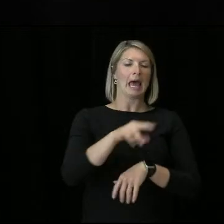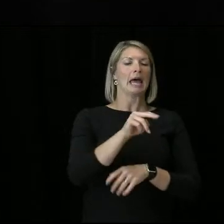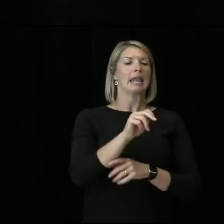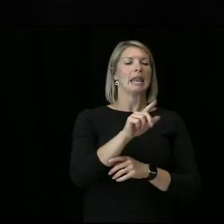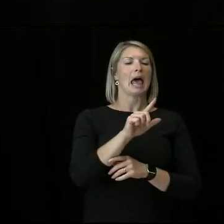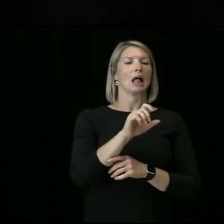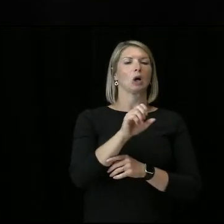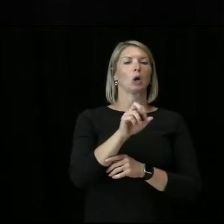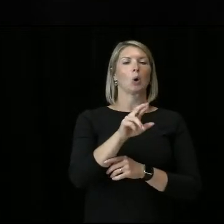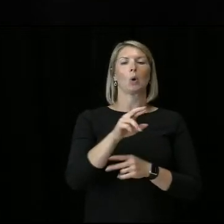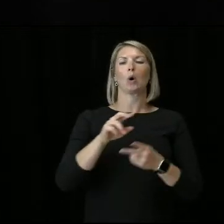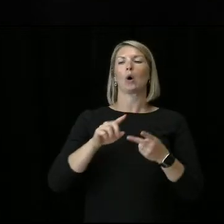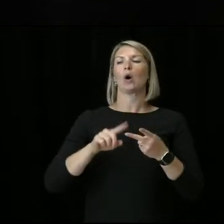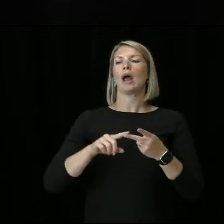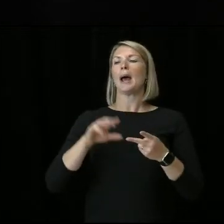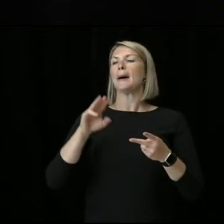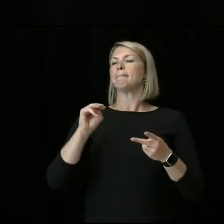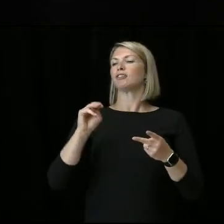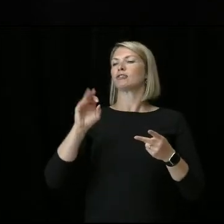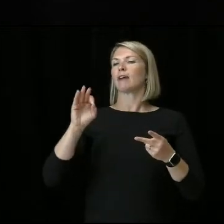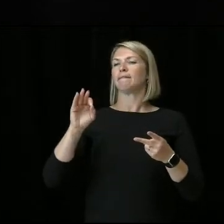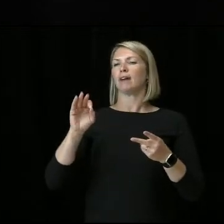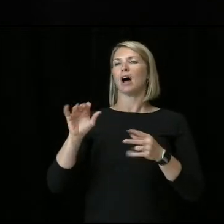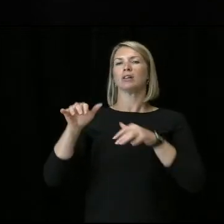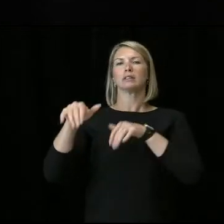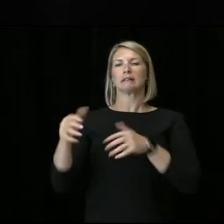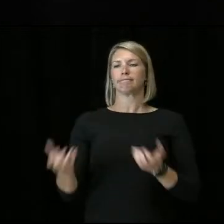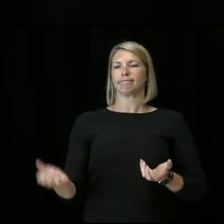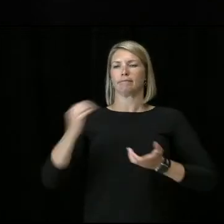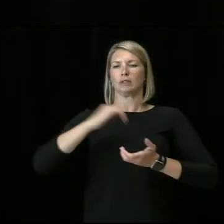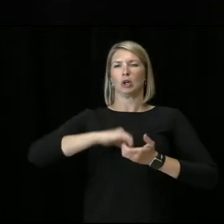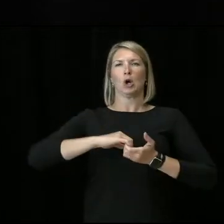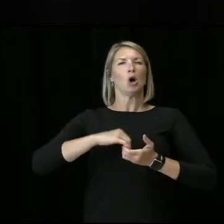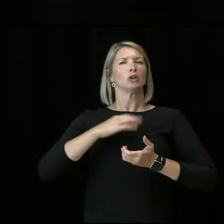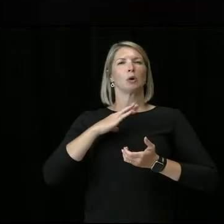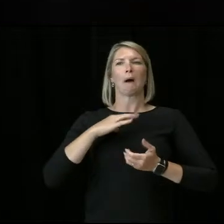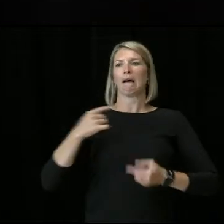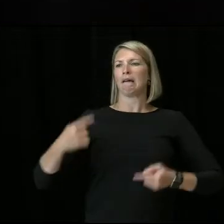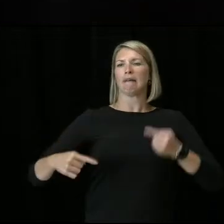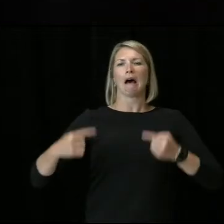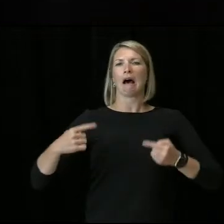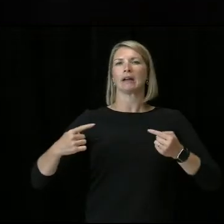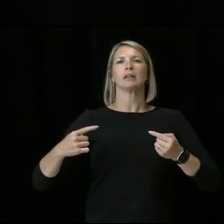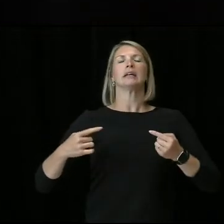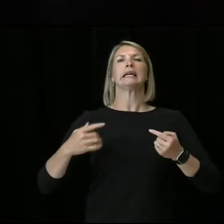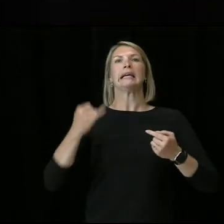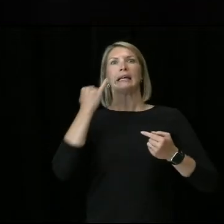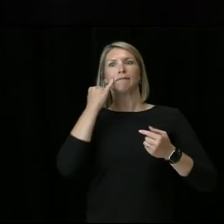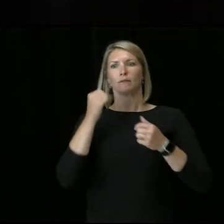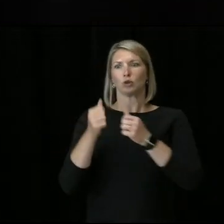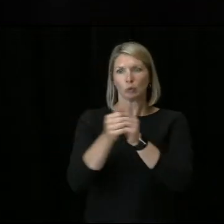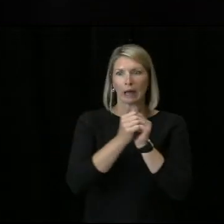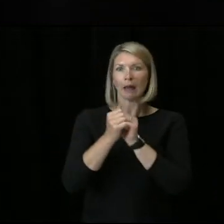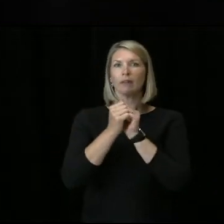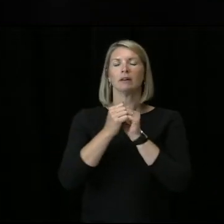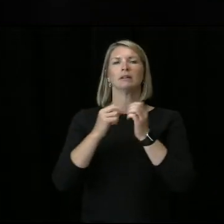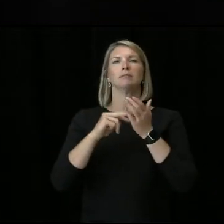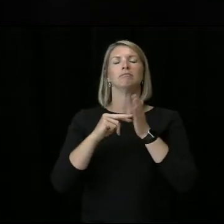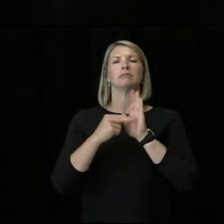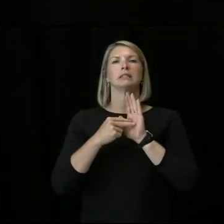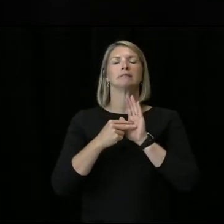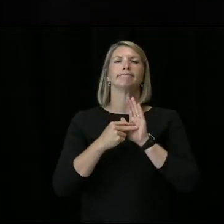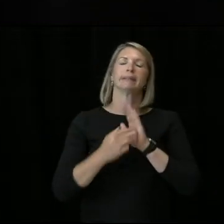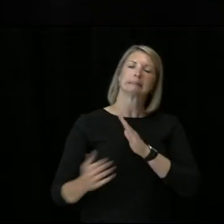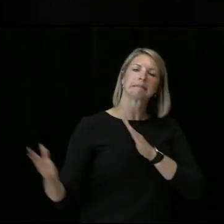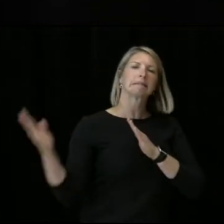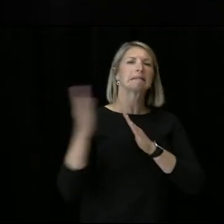together collaboratively, instead of fighting each other, working together, we could have a top-notch negotiating team, and that's what we